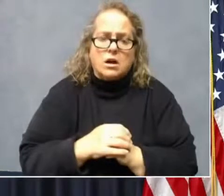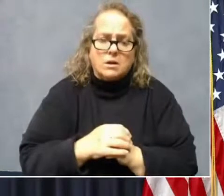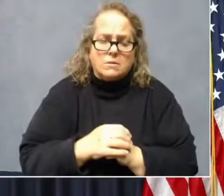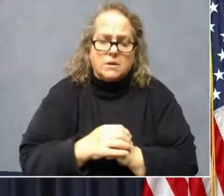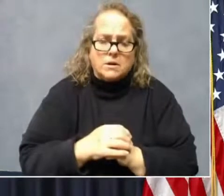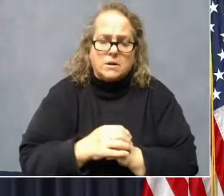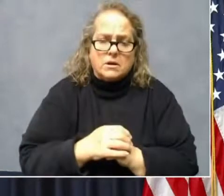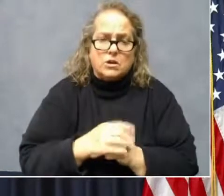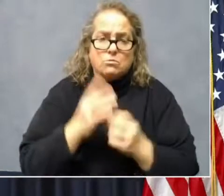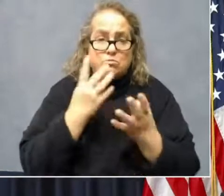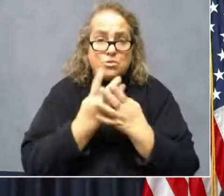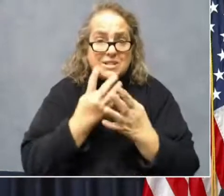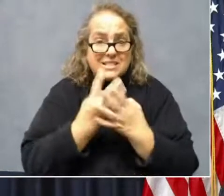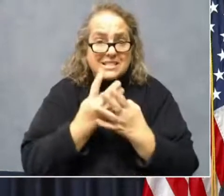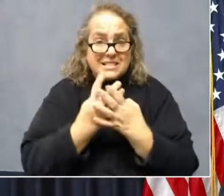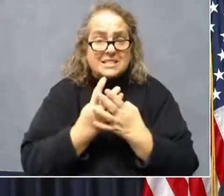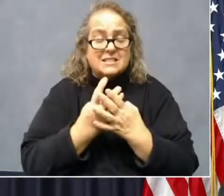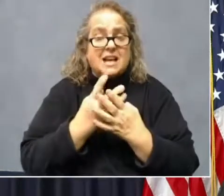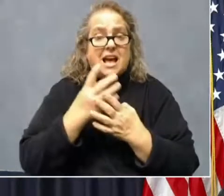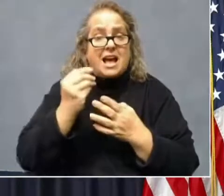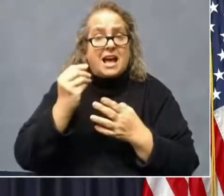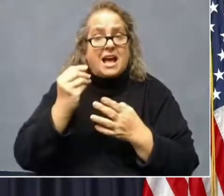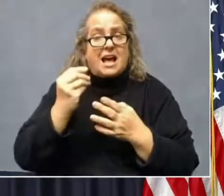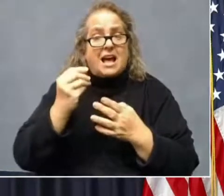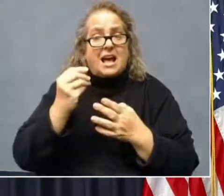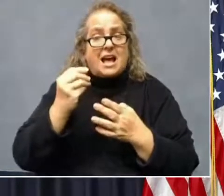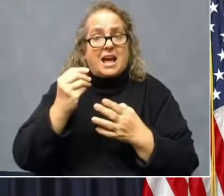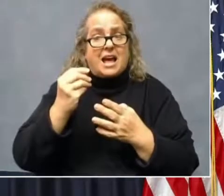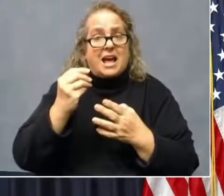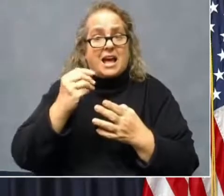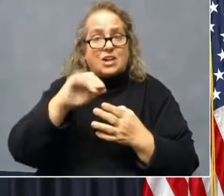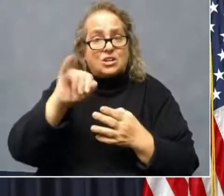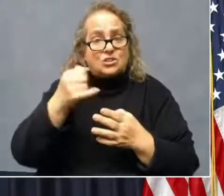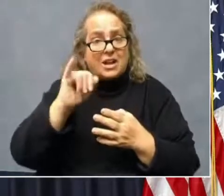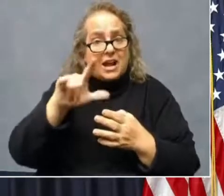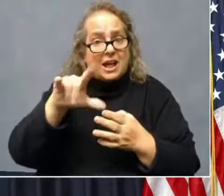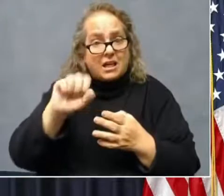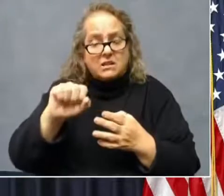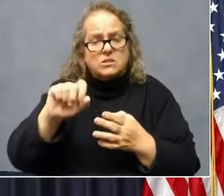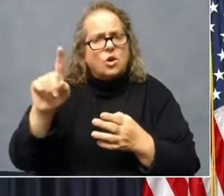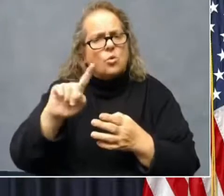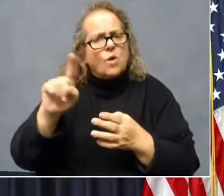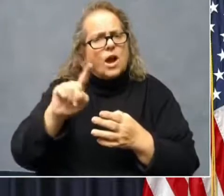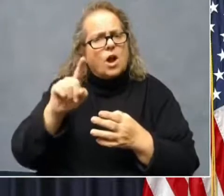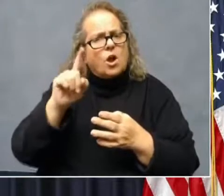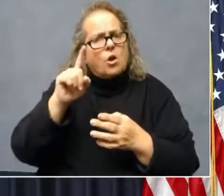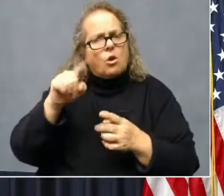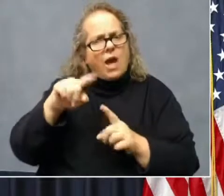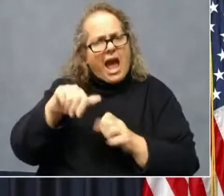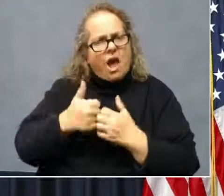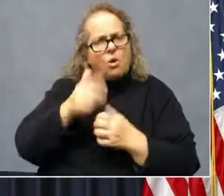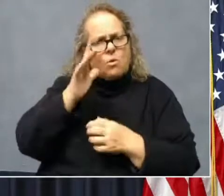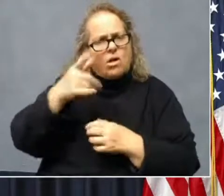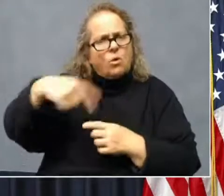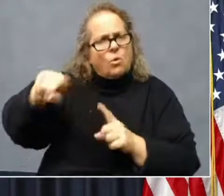prisons and jails. Where do they stand on the priority list for getting the vaccine when it becomes